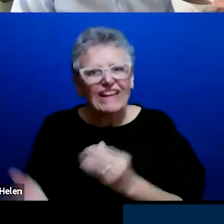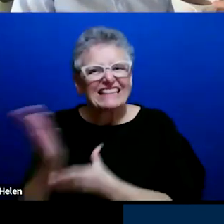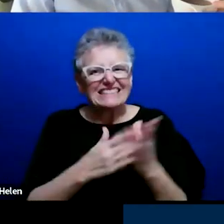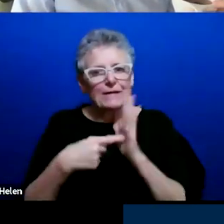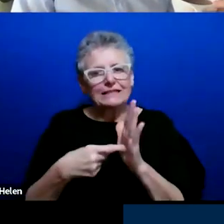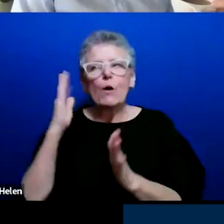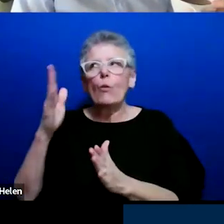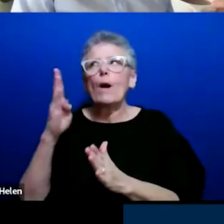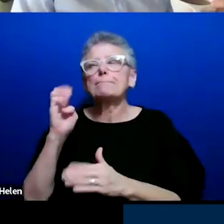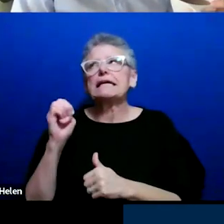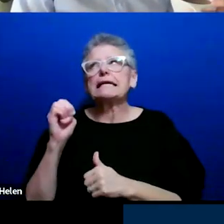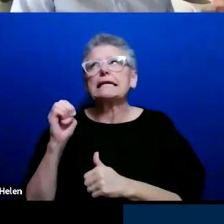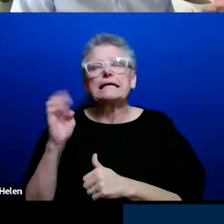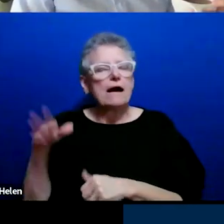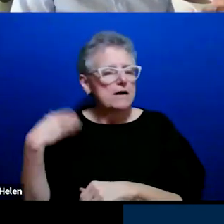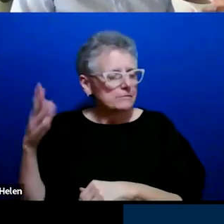would be